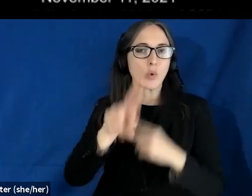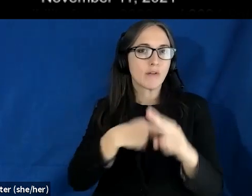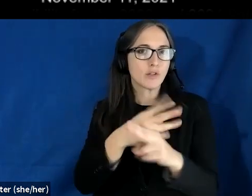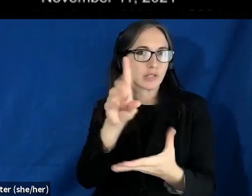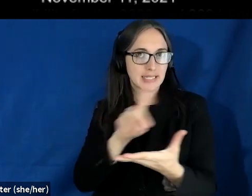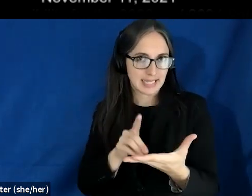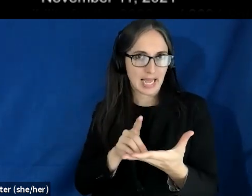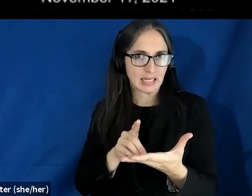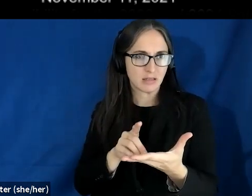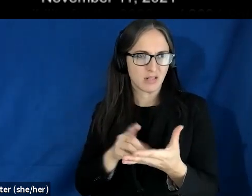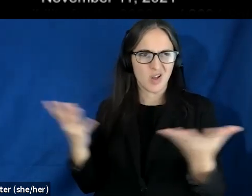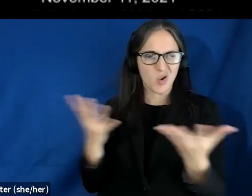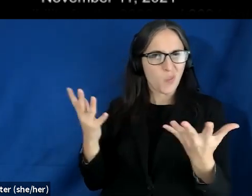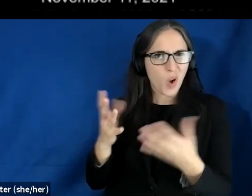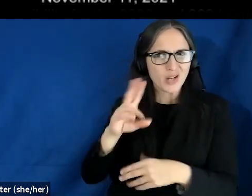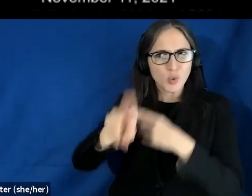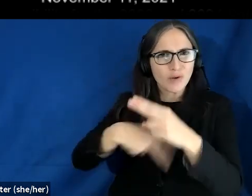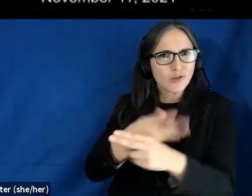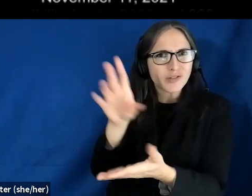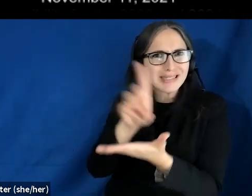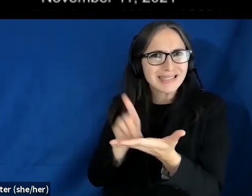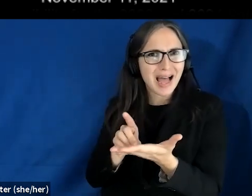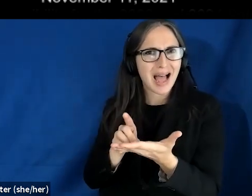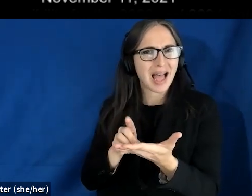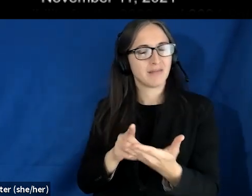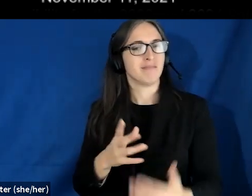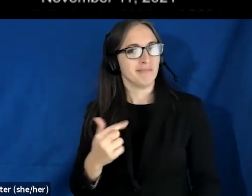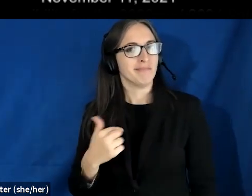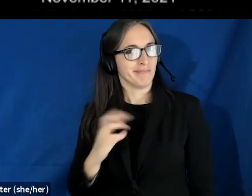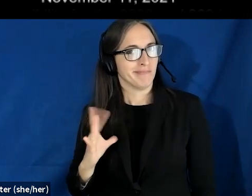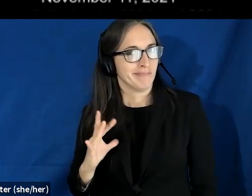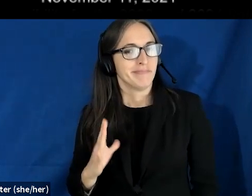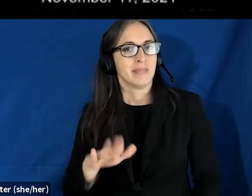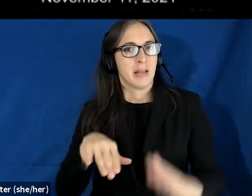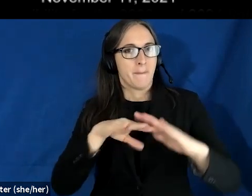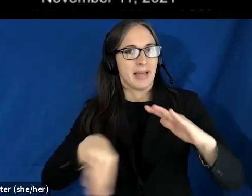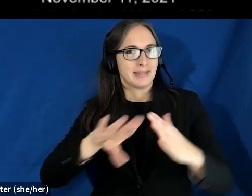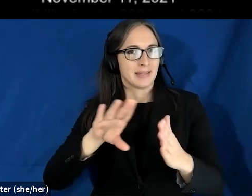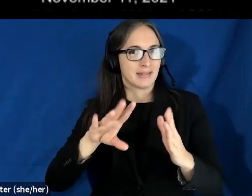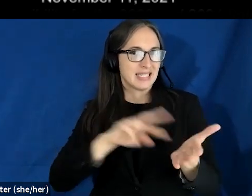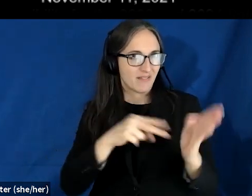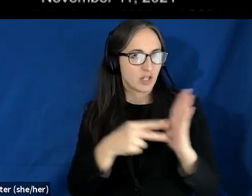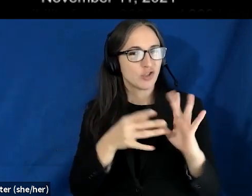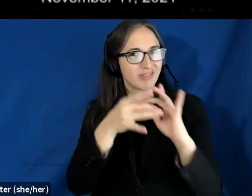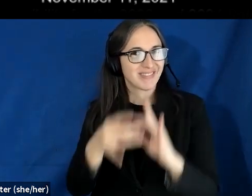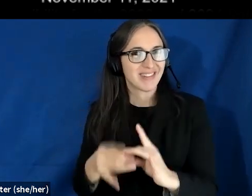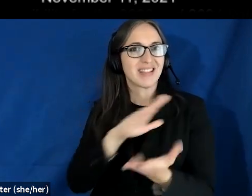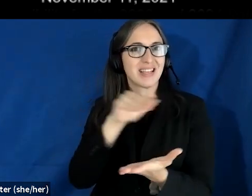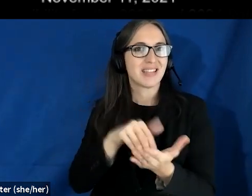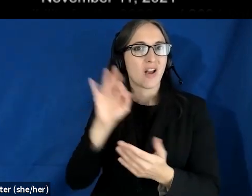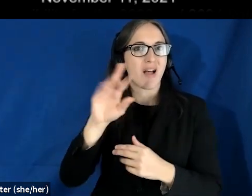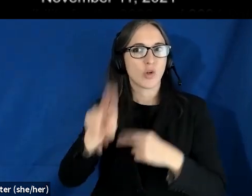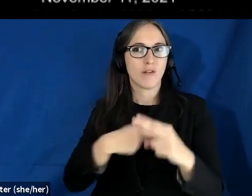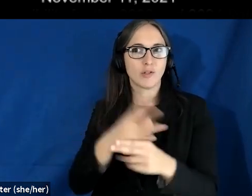what's universal design? I like the basic definition by the Center on Universal Design. The design of